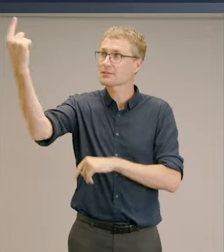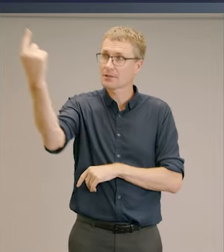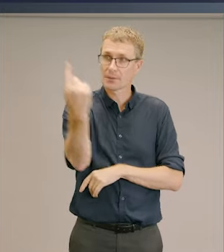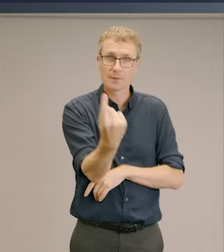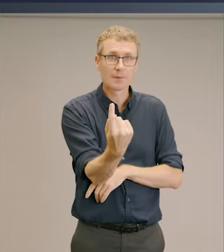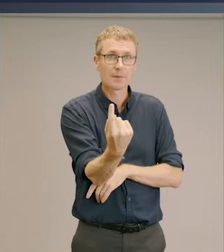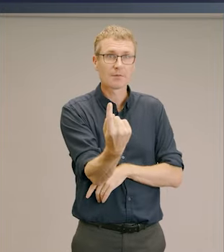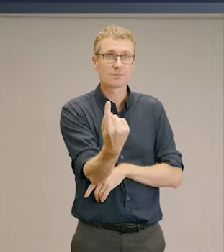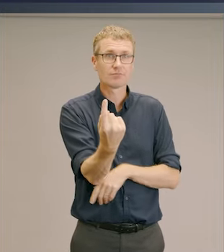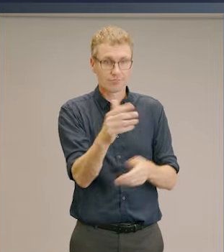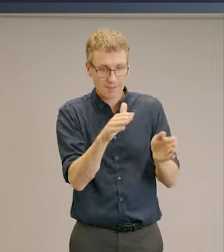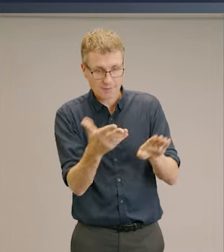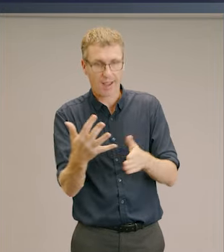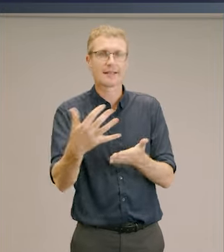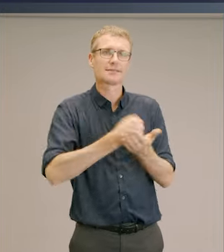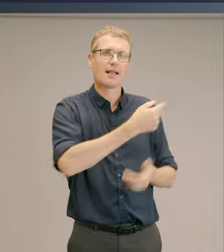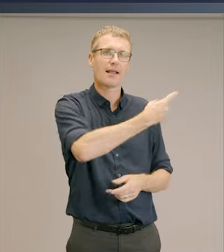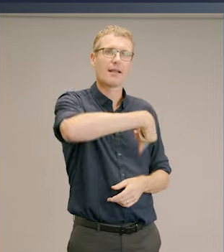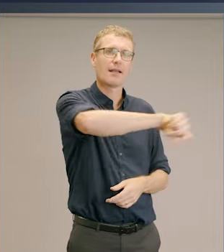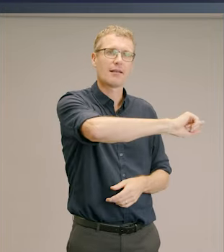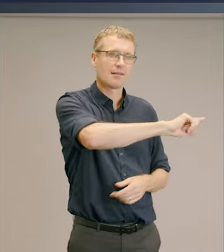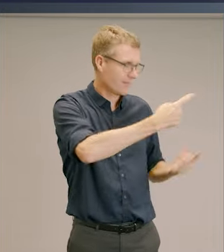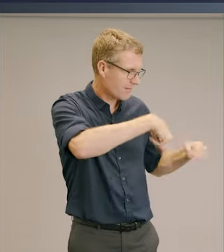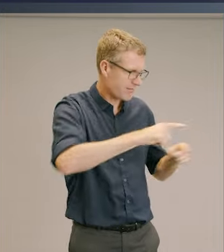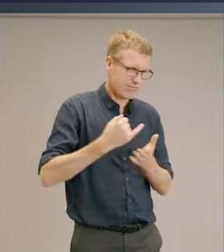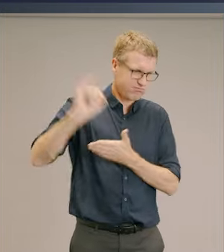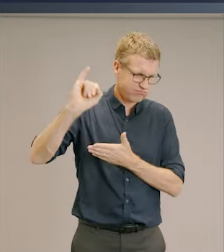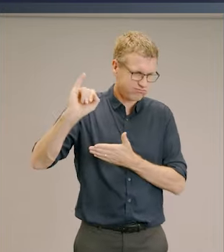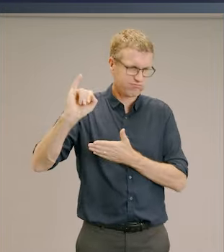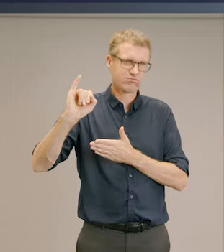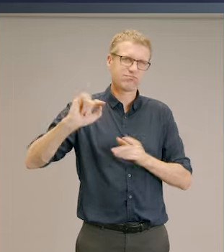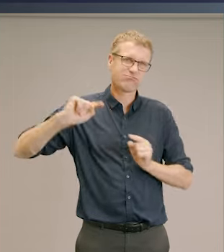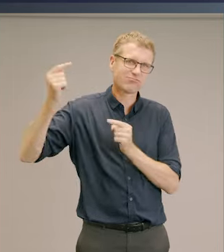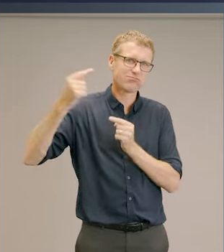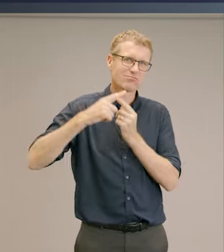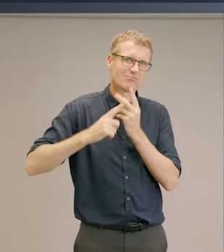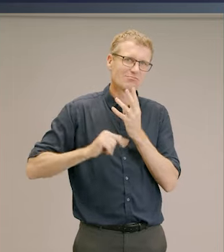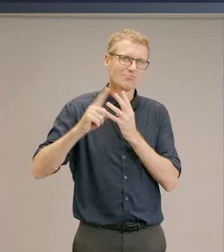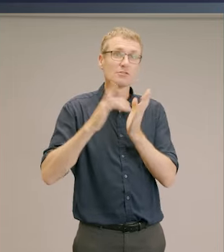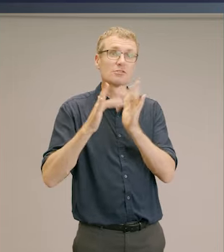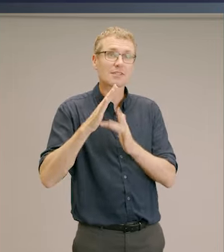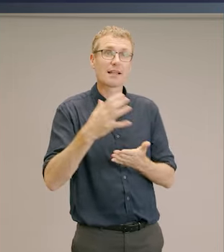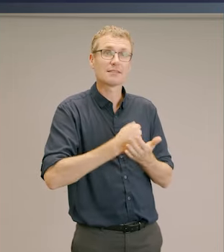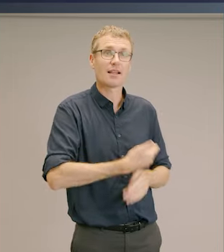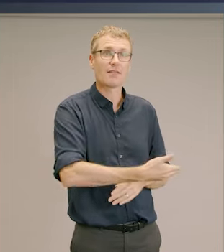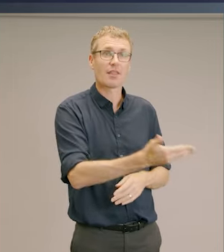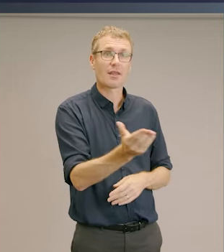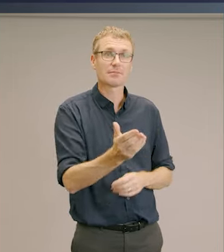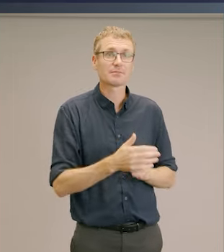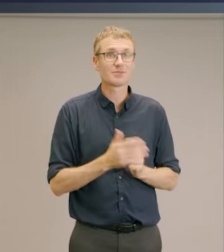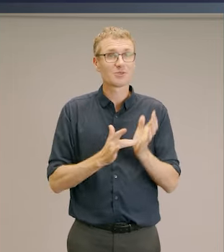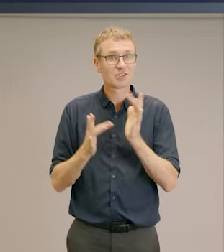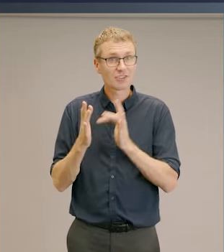means God saves. God sent God saves to all of those who had rebelled against him, who had rejected